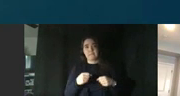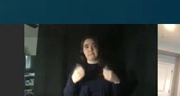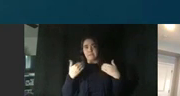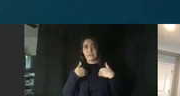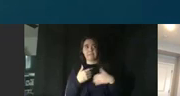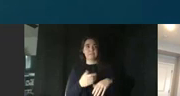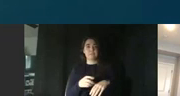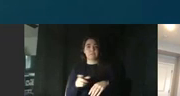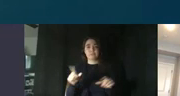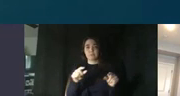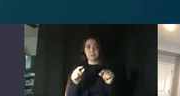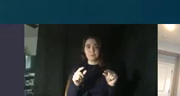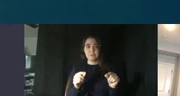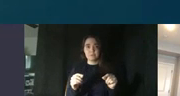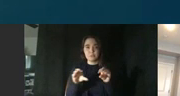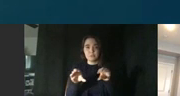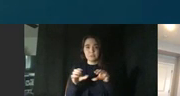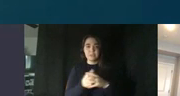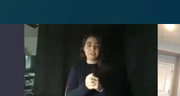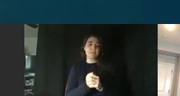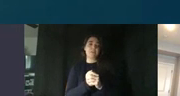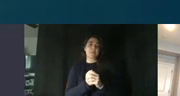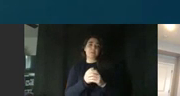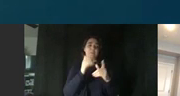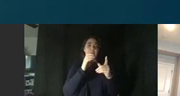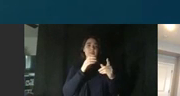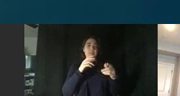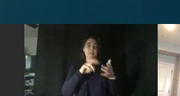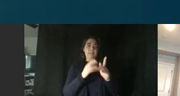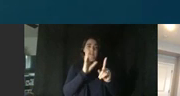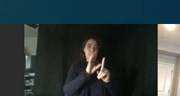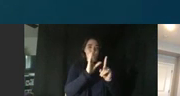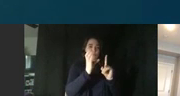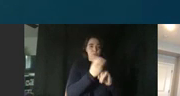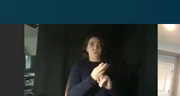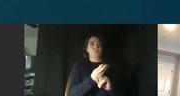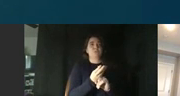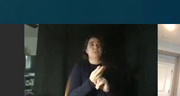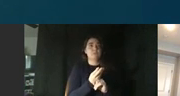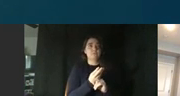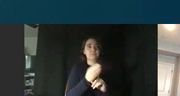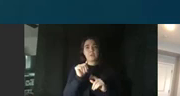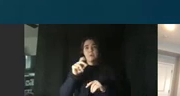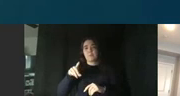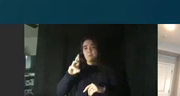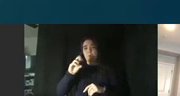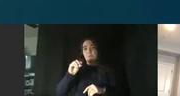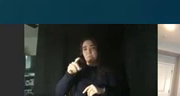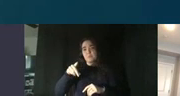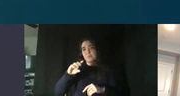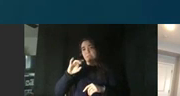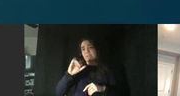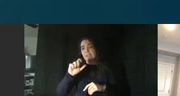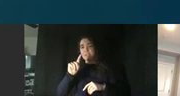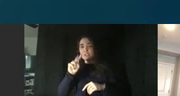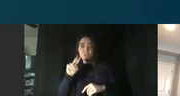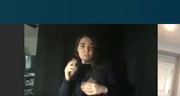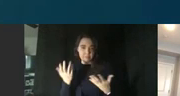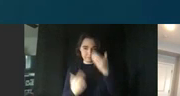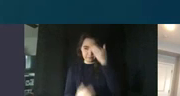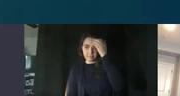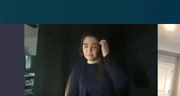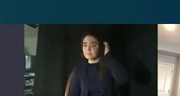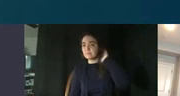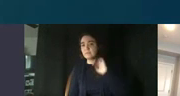cultural appropriation. Hmm. And I'm going to put this question out there before I start talking. Should we